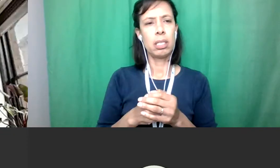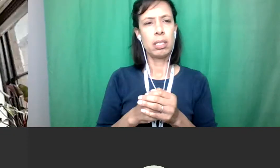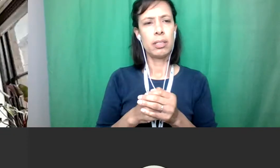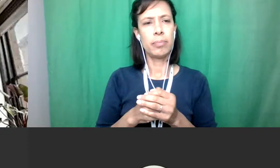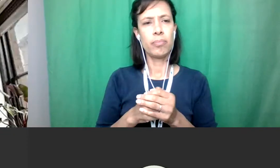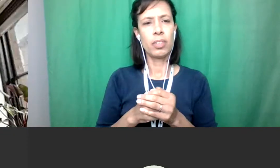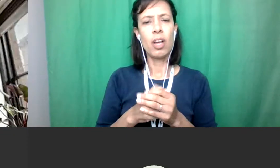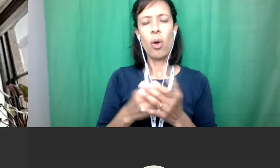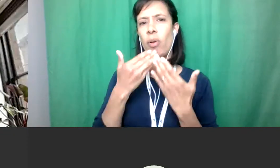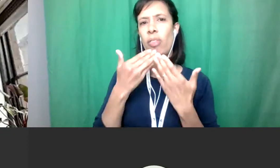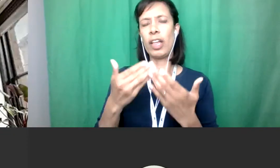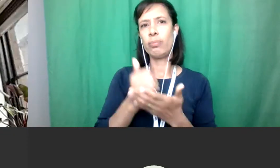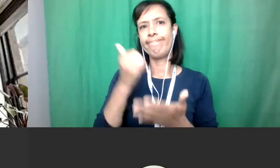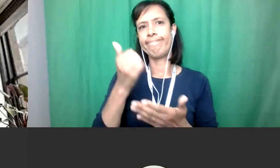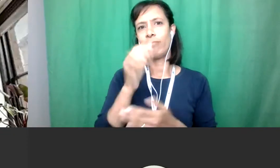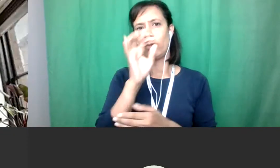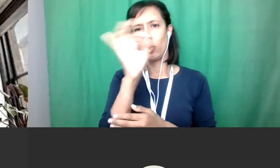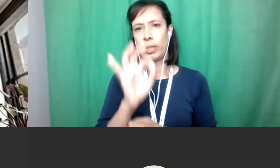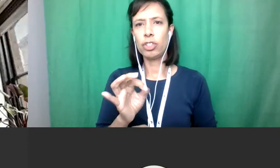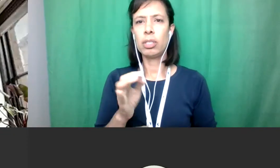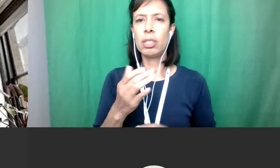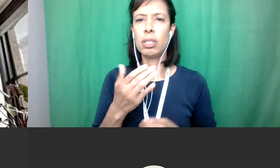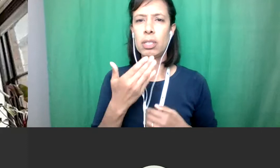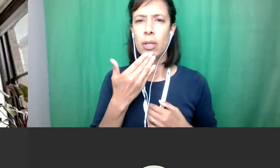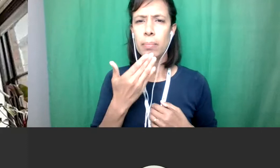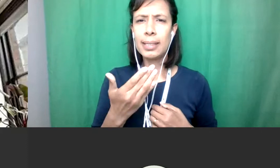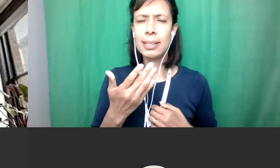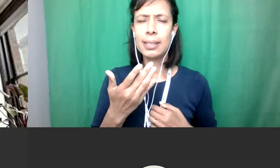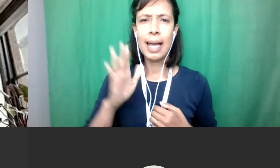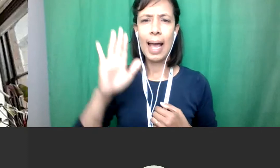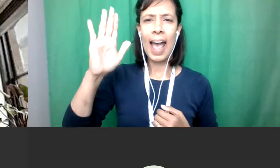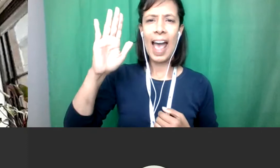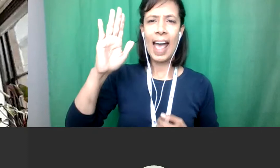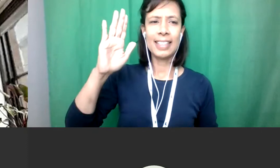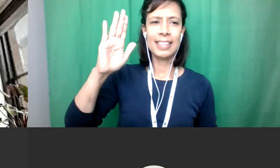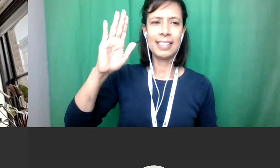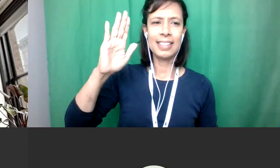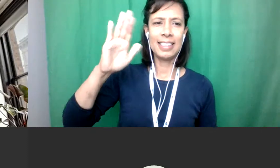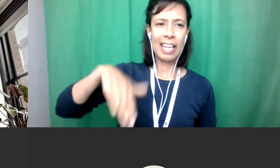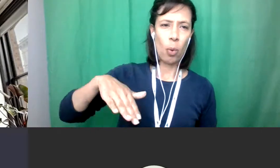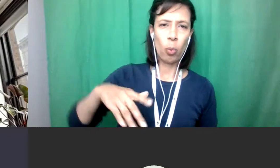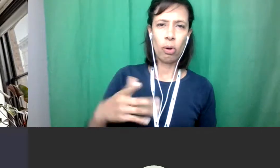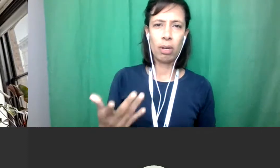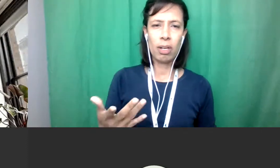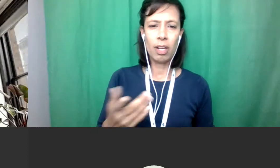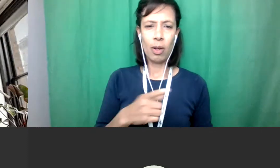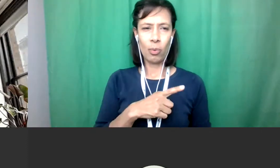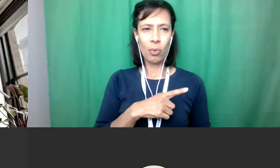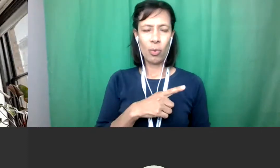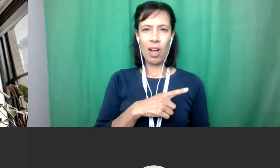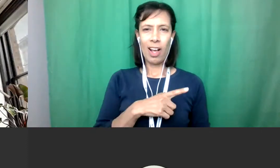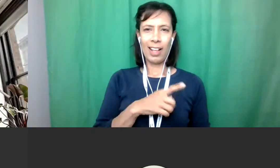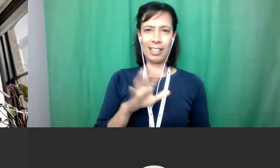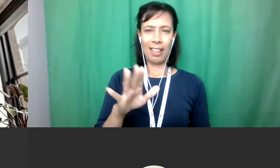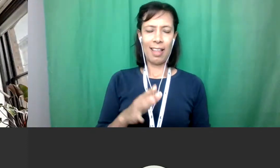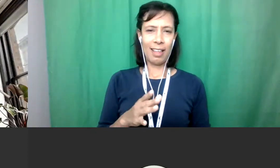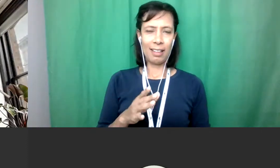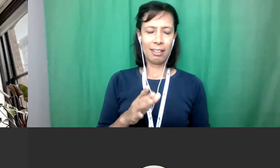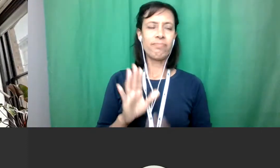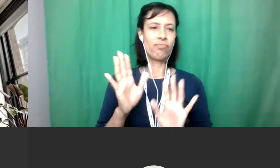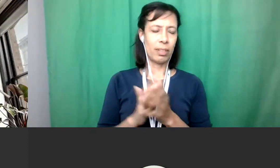thanks, Ali. Great question. If you put your hand down now, otherwise you kind of remain as a sort of historic hand. Perfect. Thanks a lot.